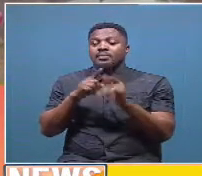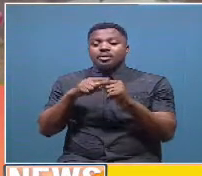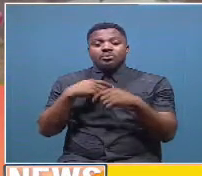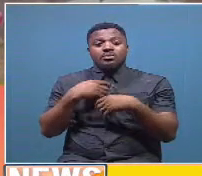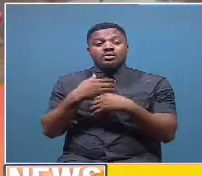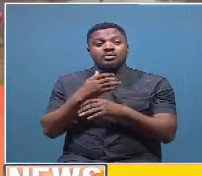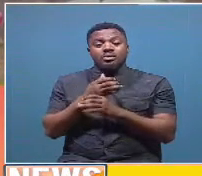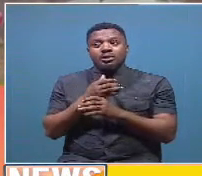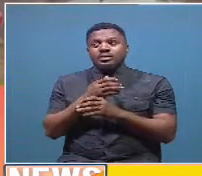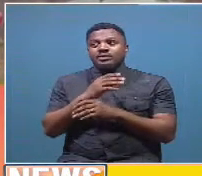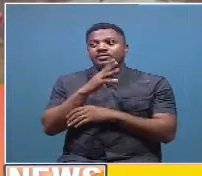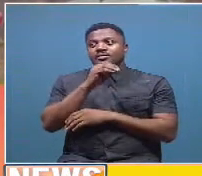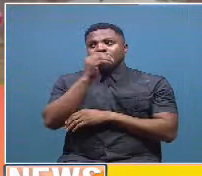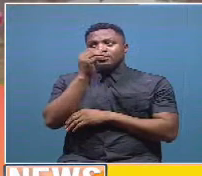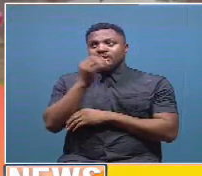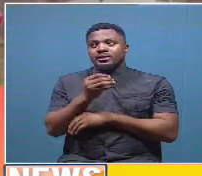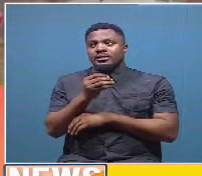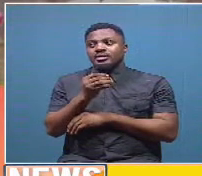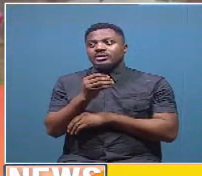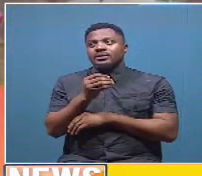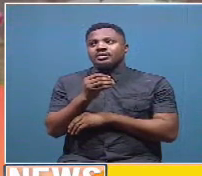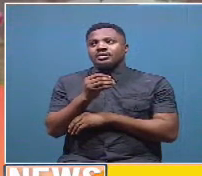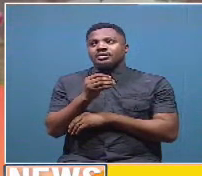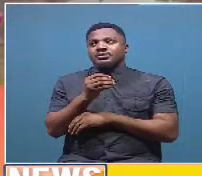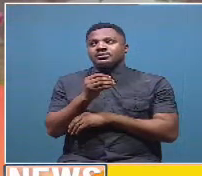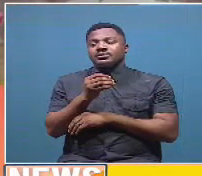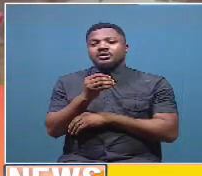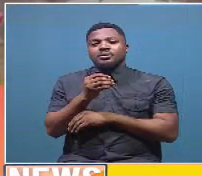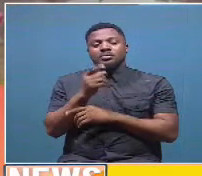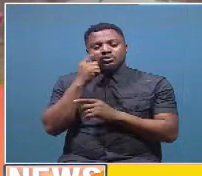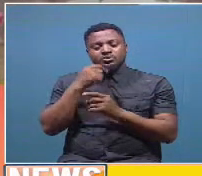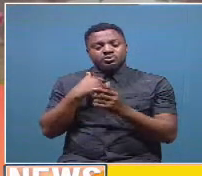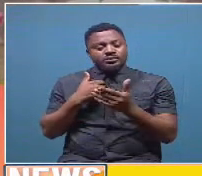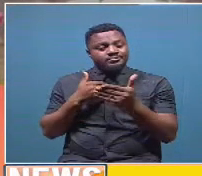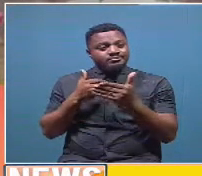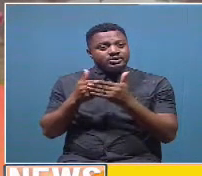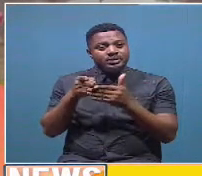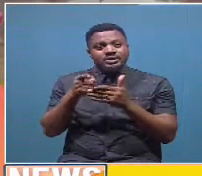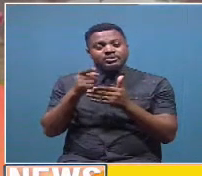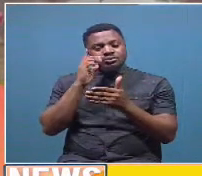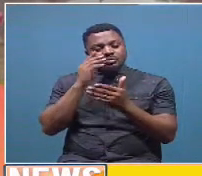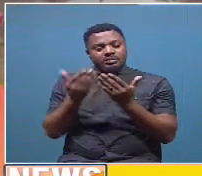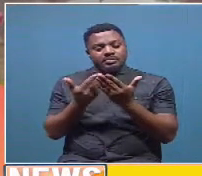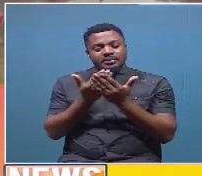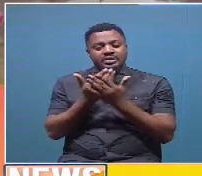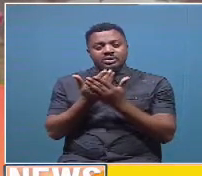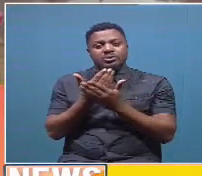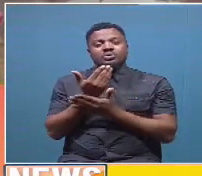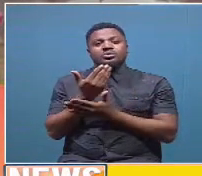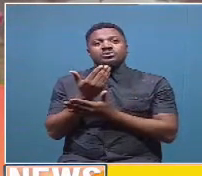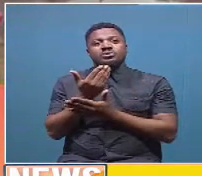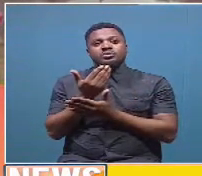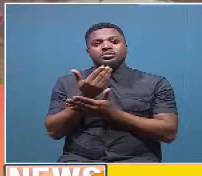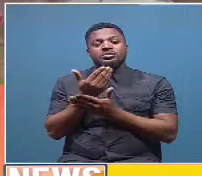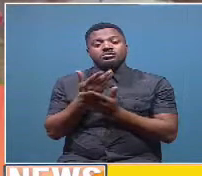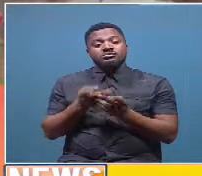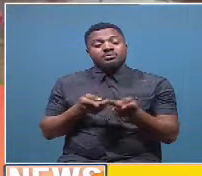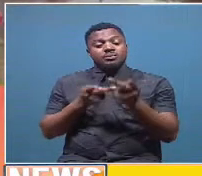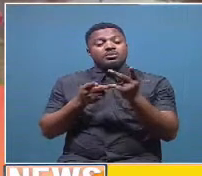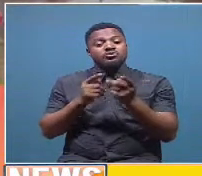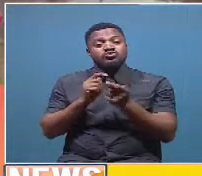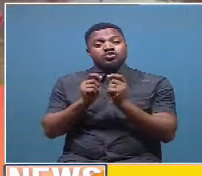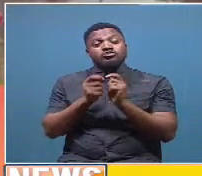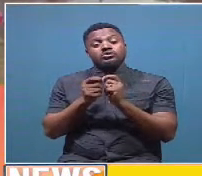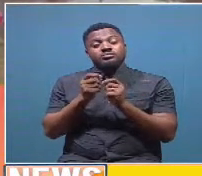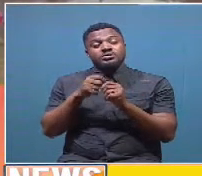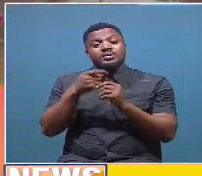the 10% threshold, yes, of course, we have no choice than to come up with a new upward adjustment.